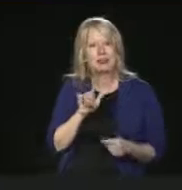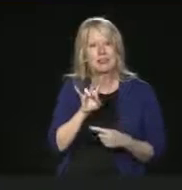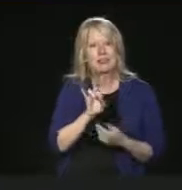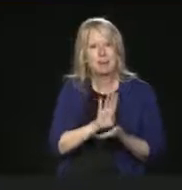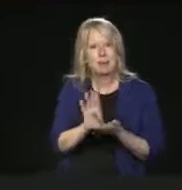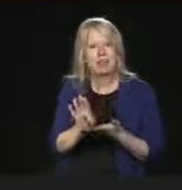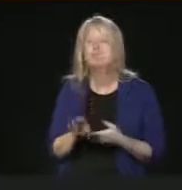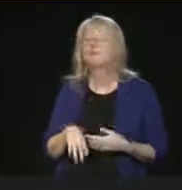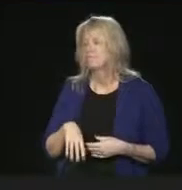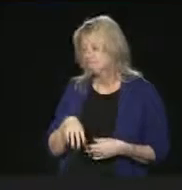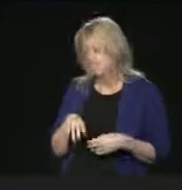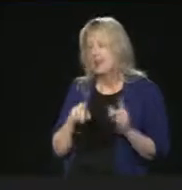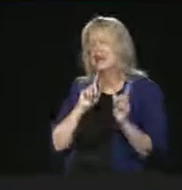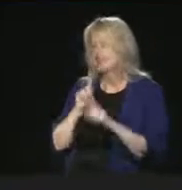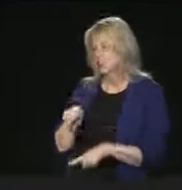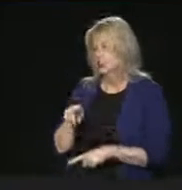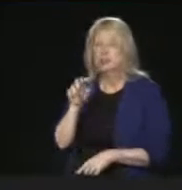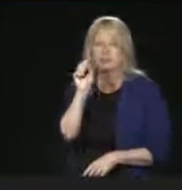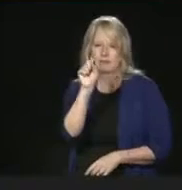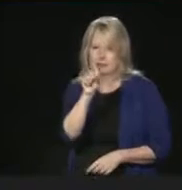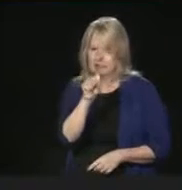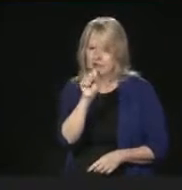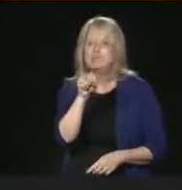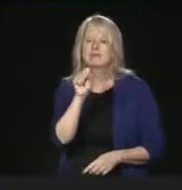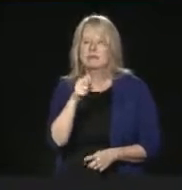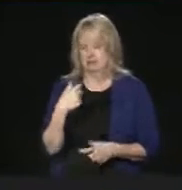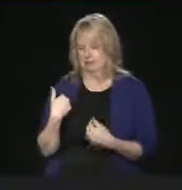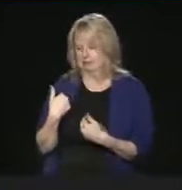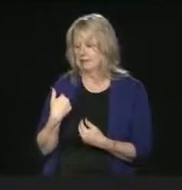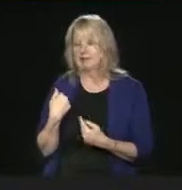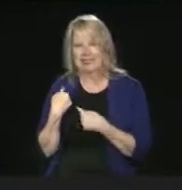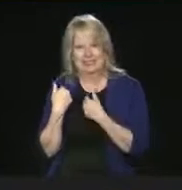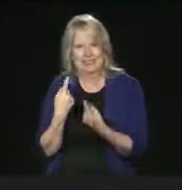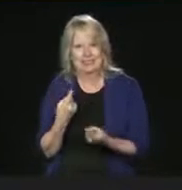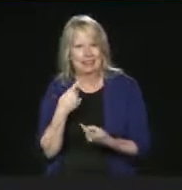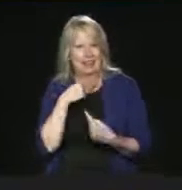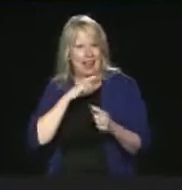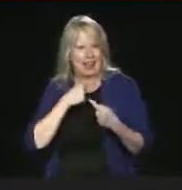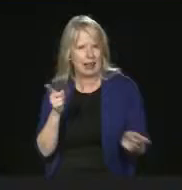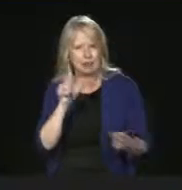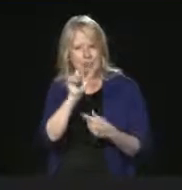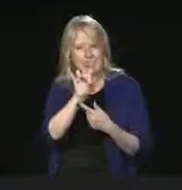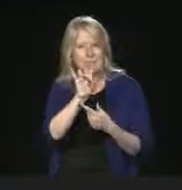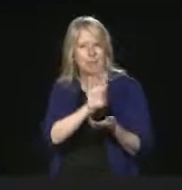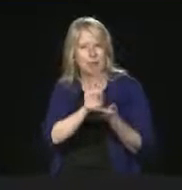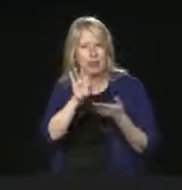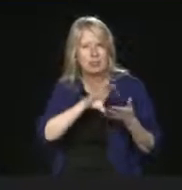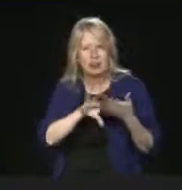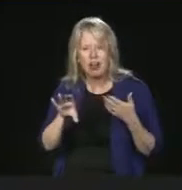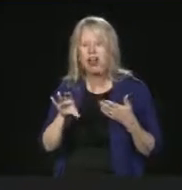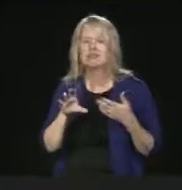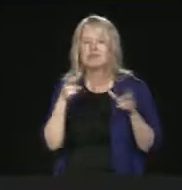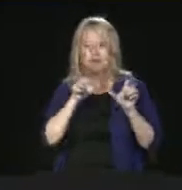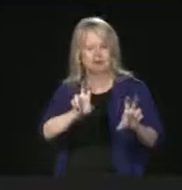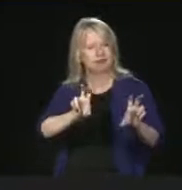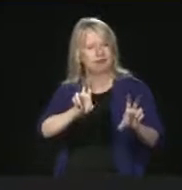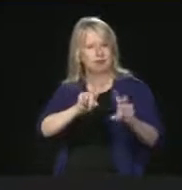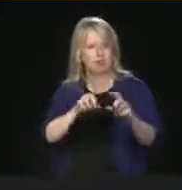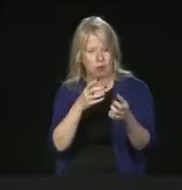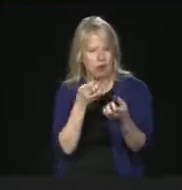Yes, as we've said, what we announced this past week, the $27 billion directly into the economy,